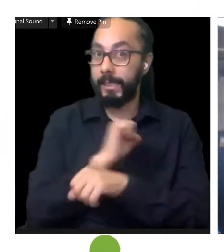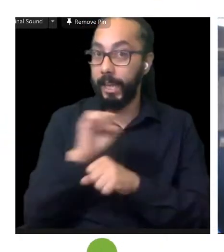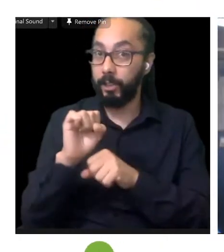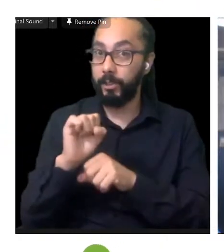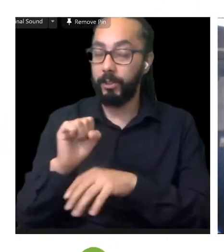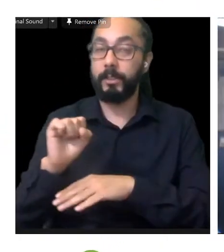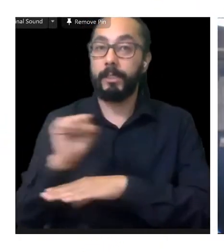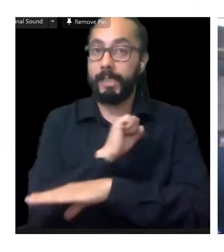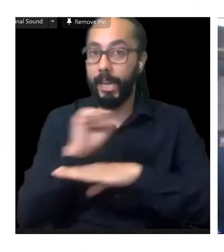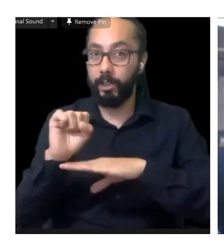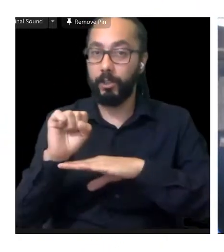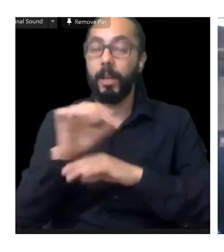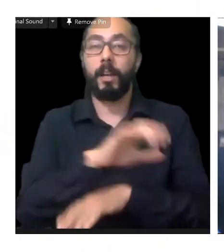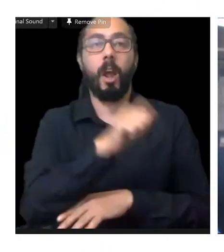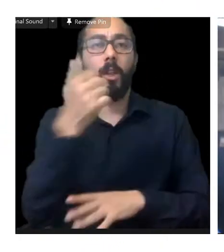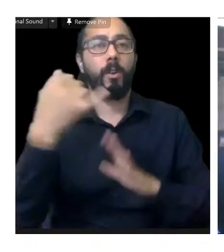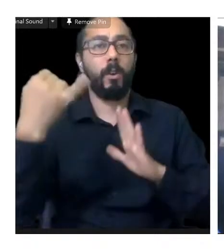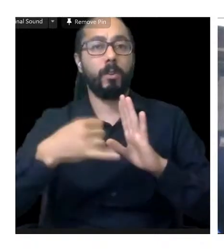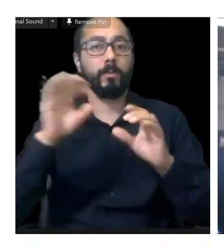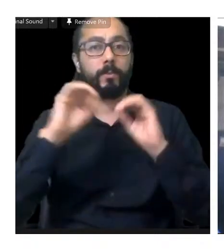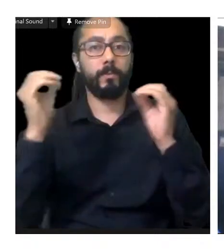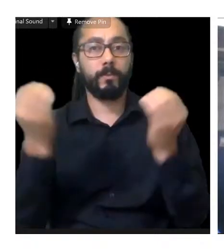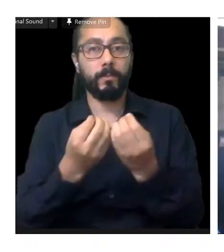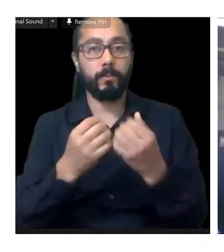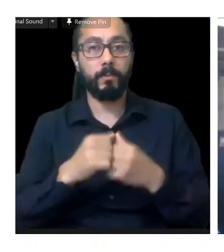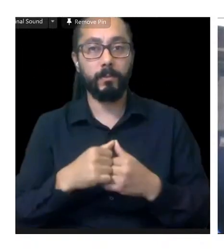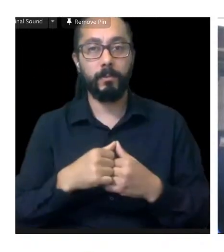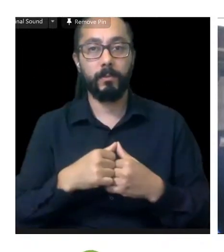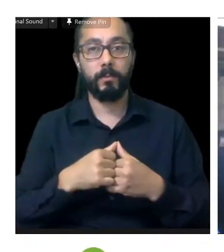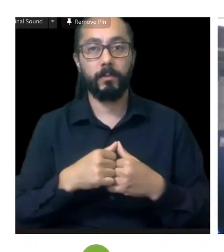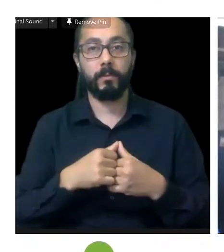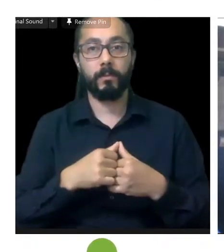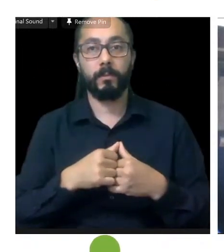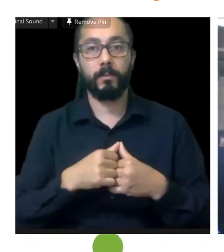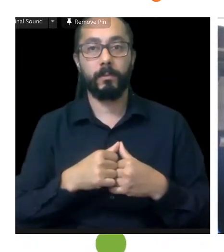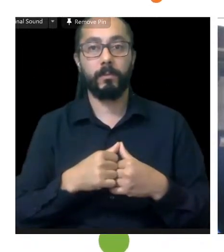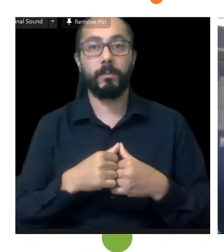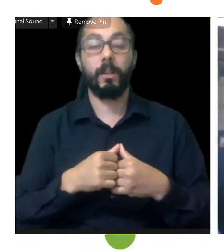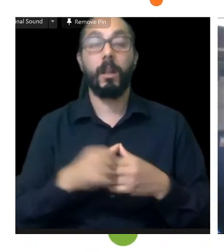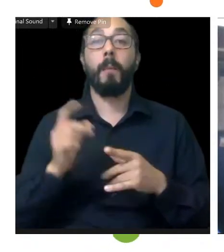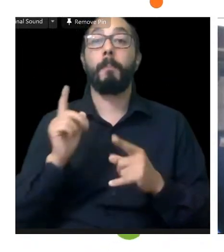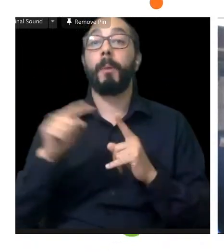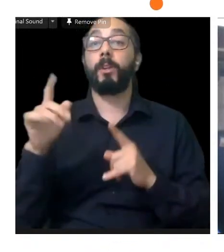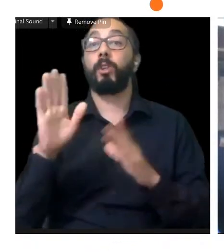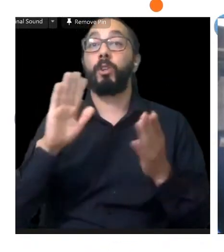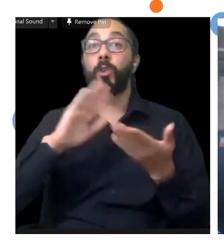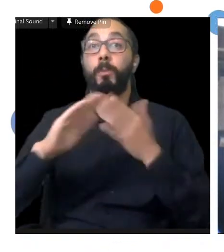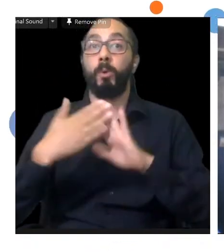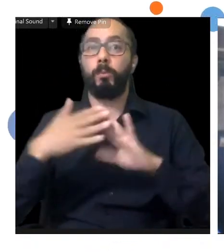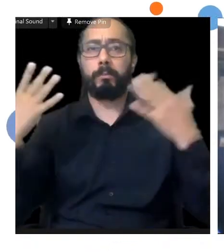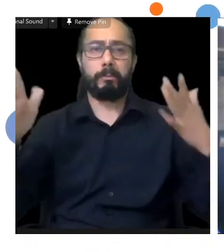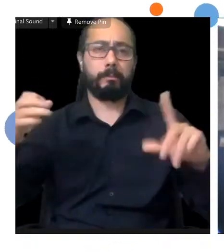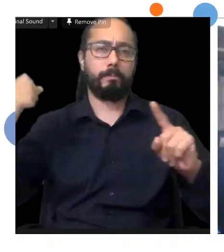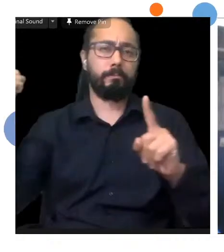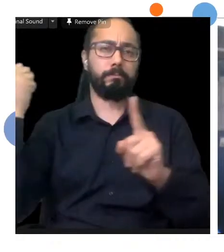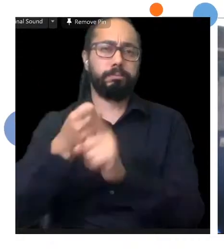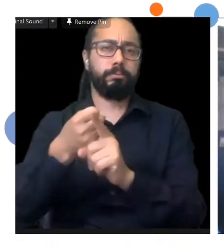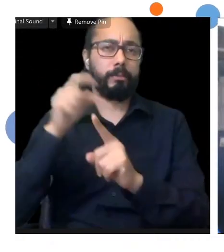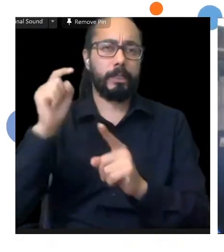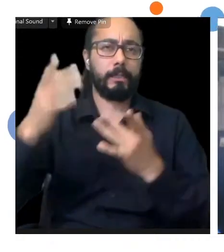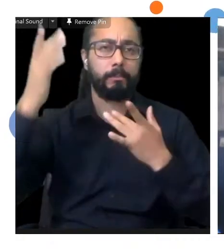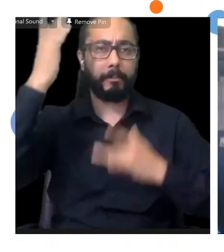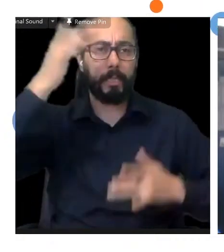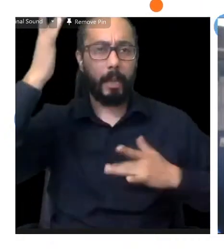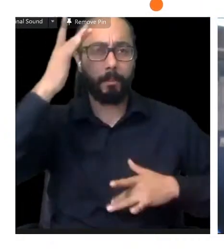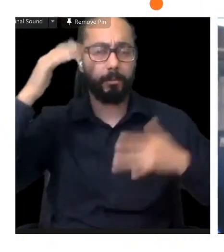workers in our communities who have been so terribly impacted by this pandemic. So we